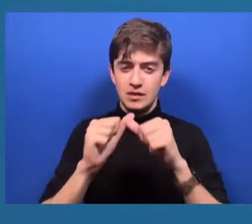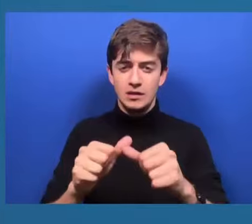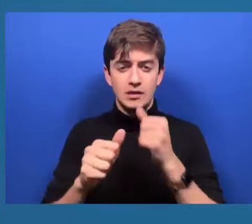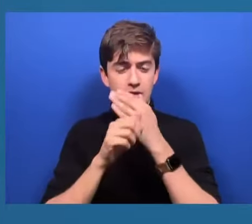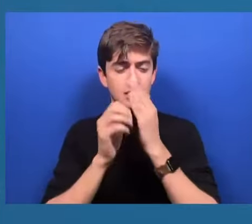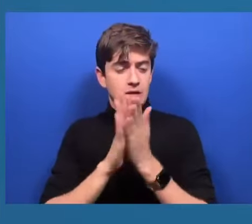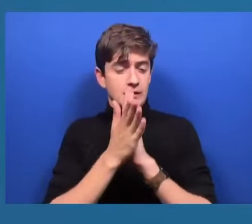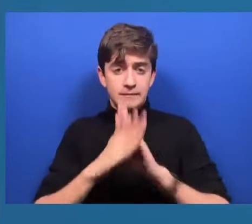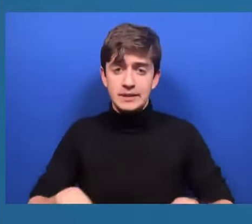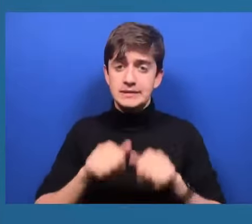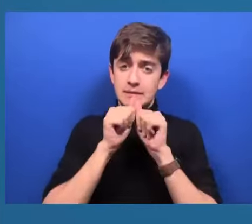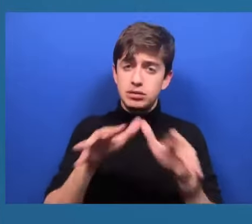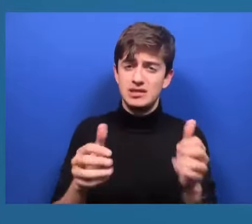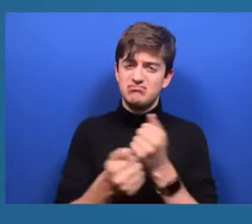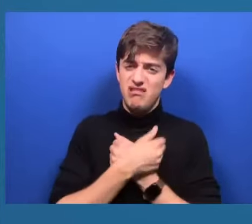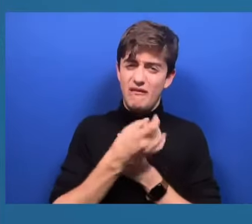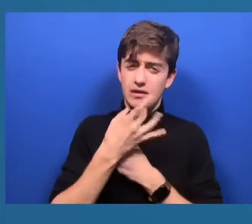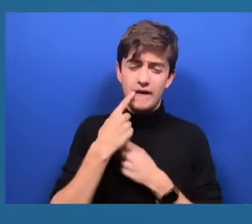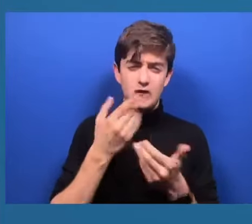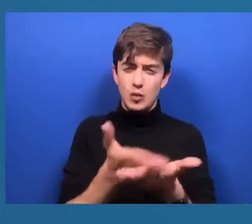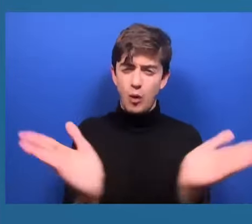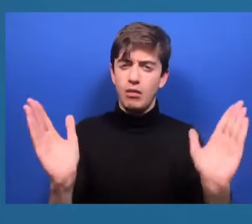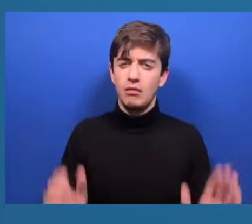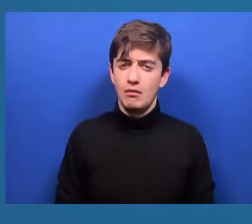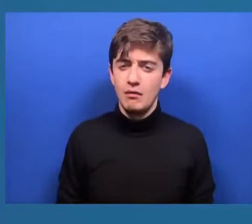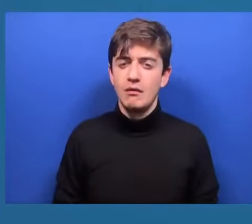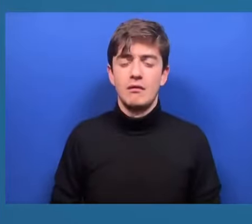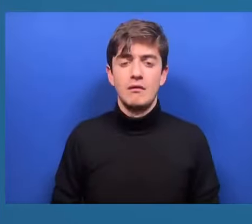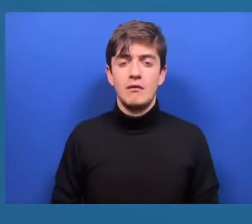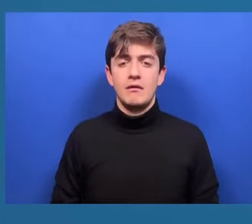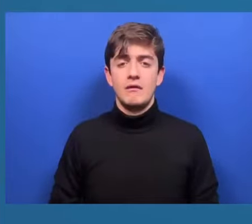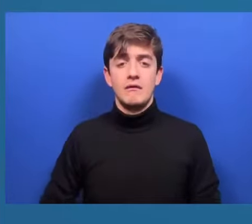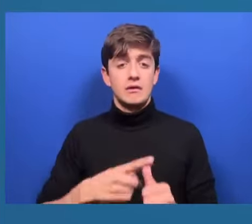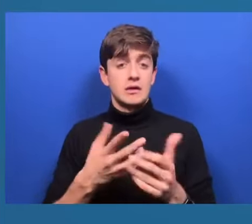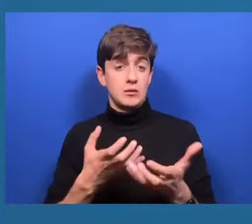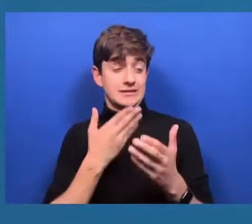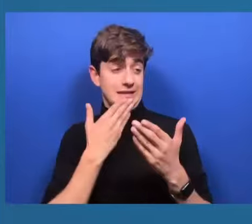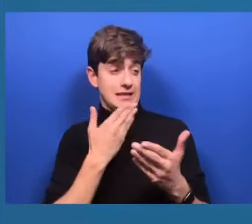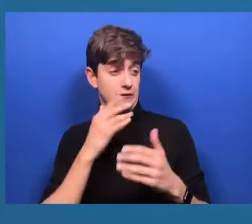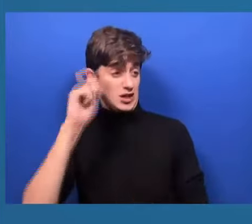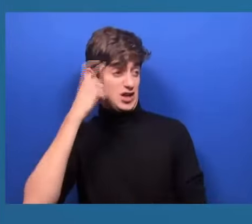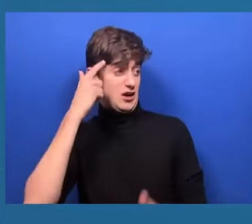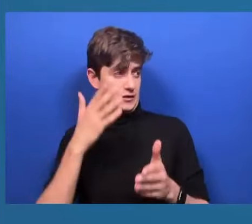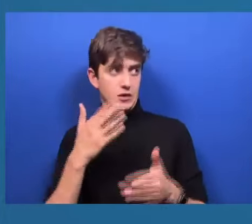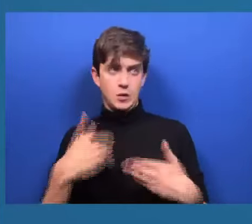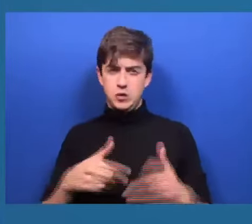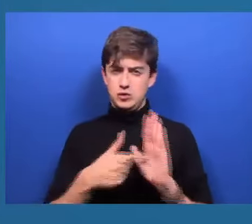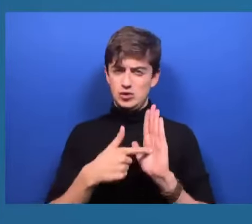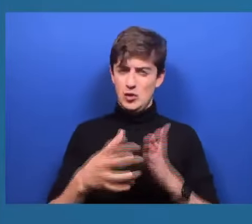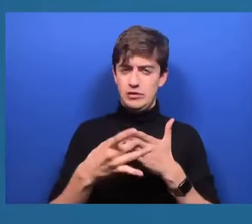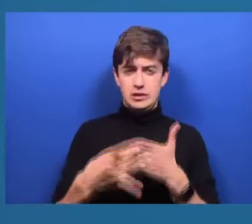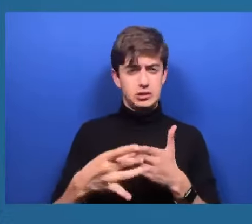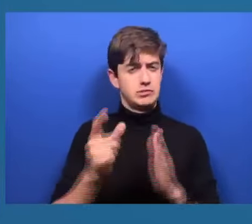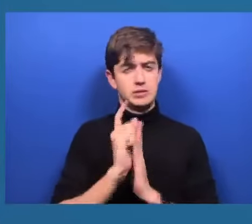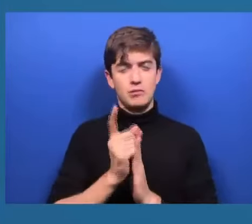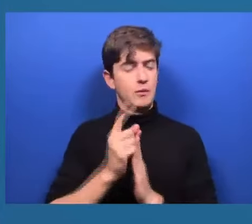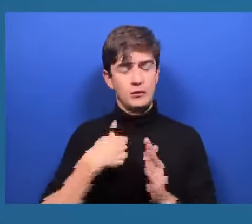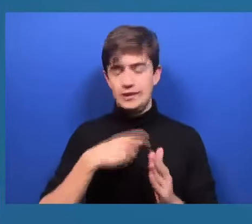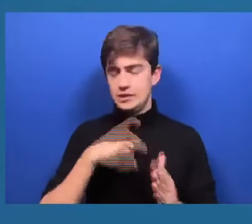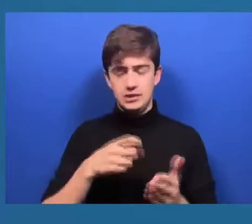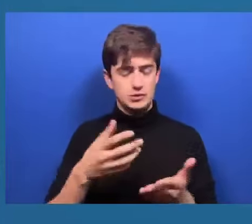light to you all. First of all, I want to thank the government for bringing us together and showing leadership in a moment where we need leadership. Thank you so much for